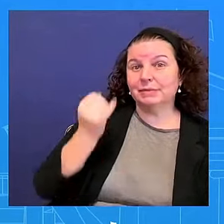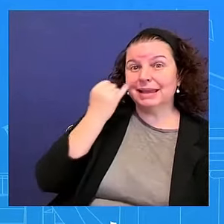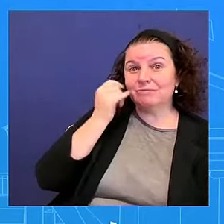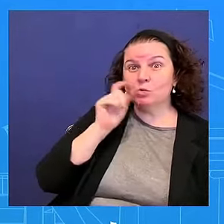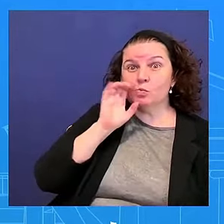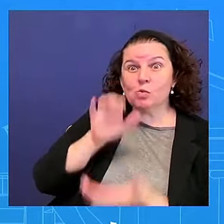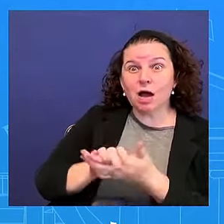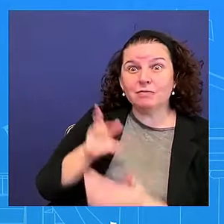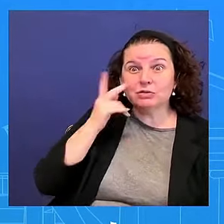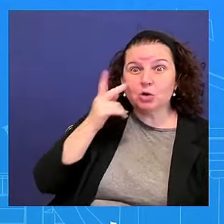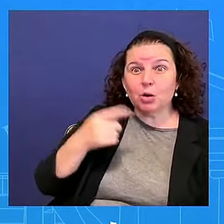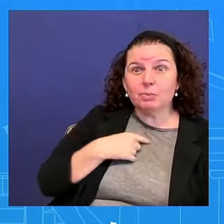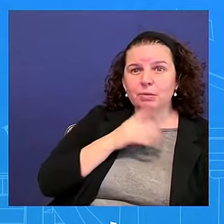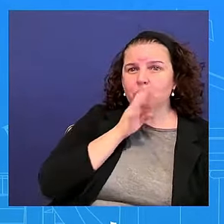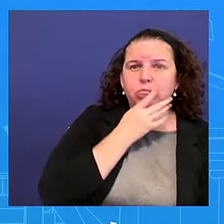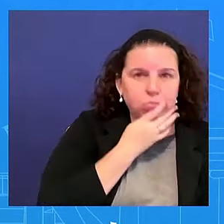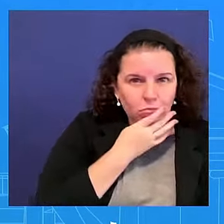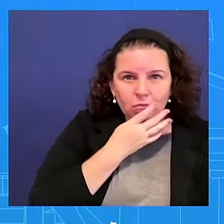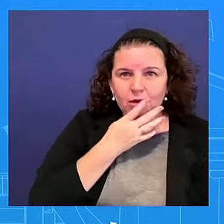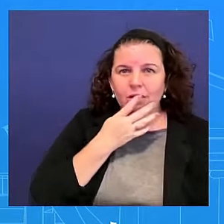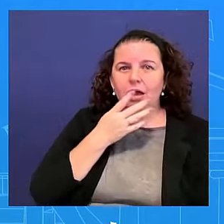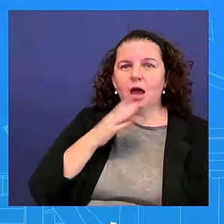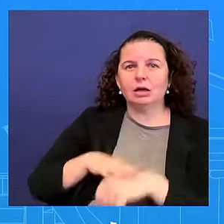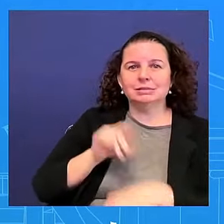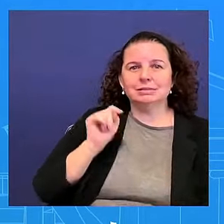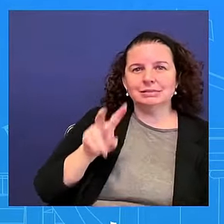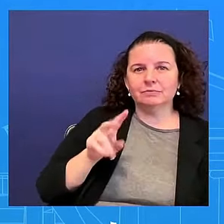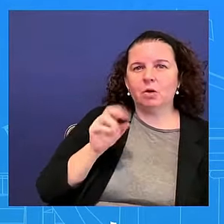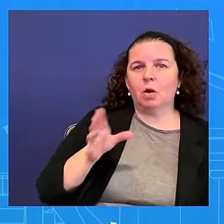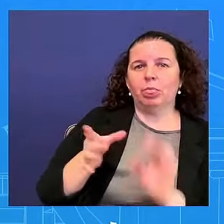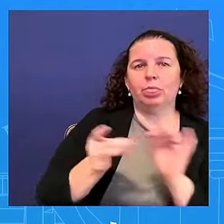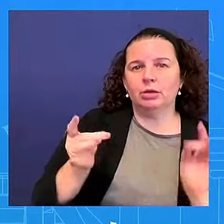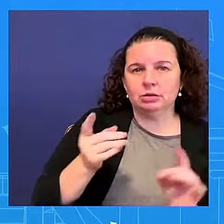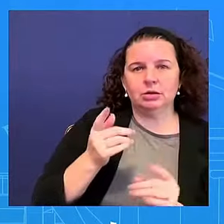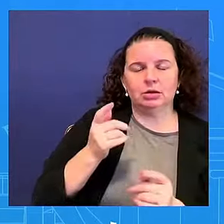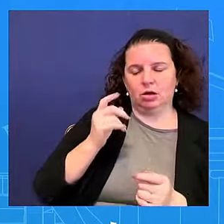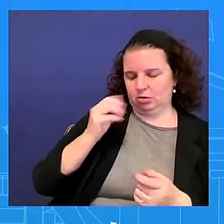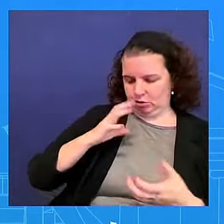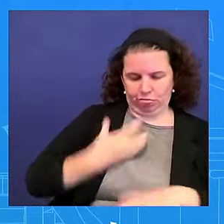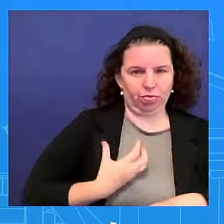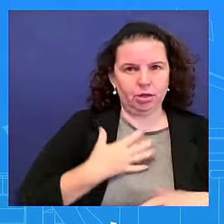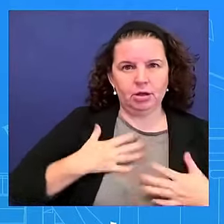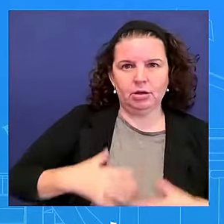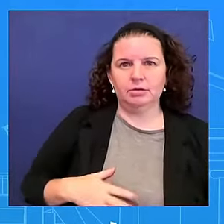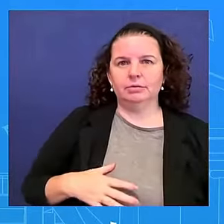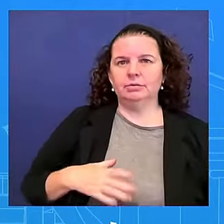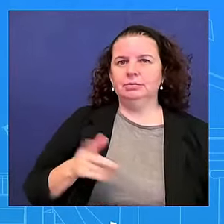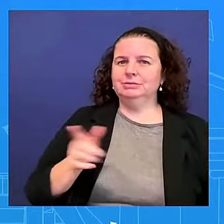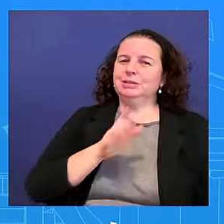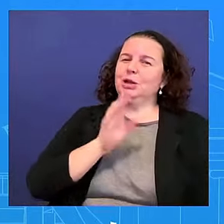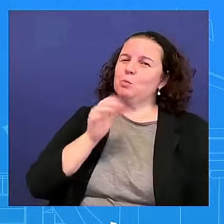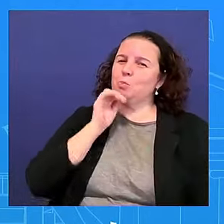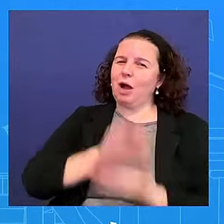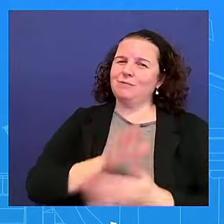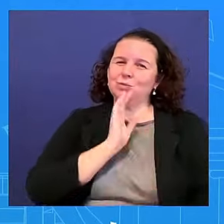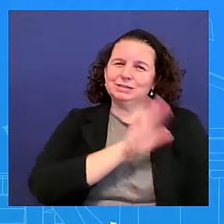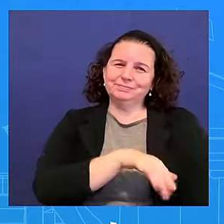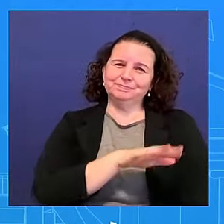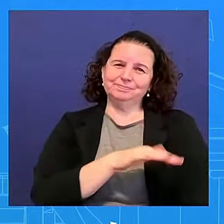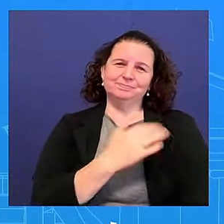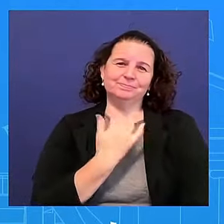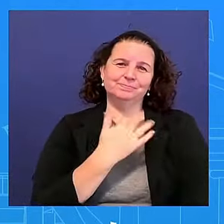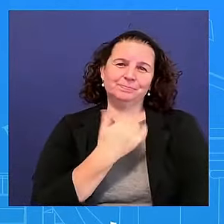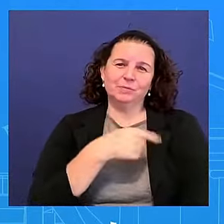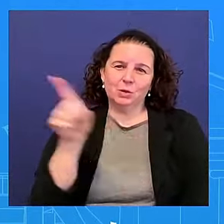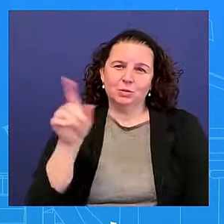or seeing a change in my appearance, she would probably say, let's go to a doctor just to make sure that you are